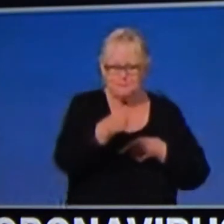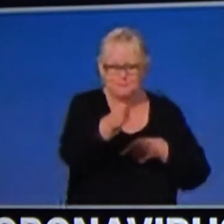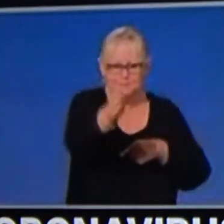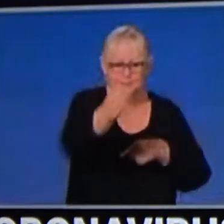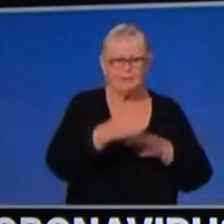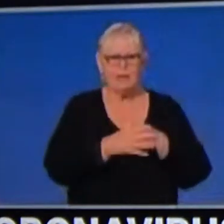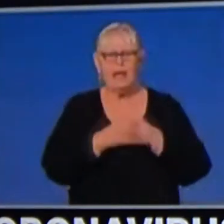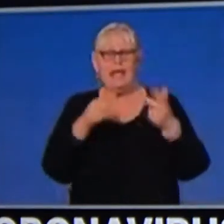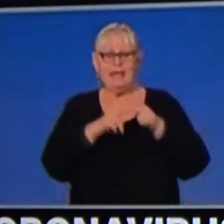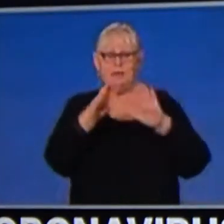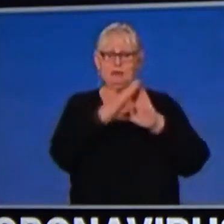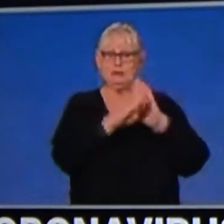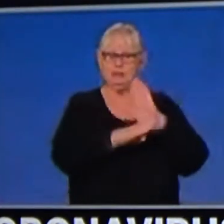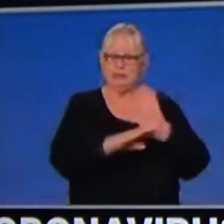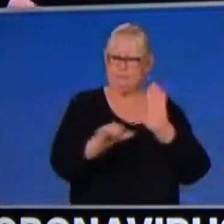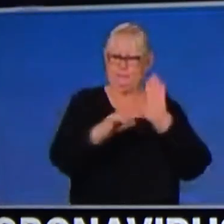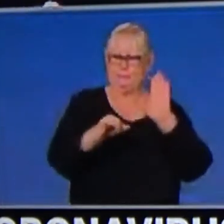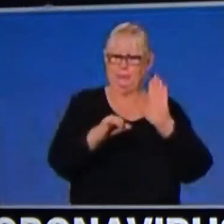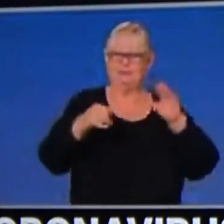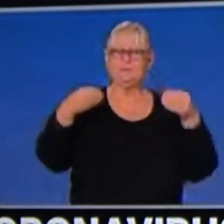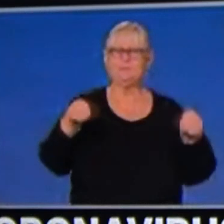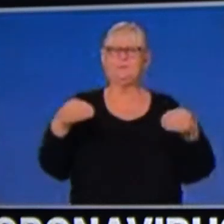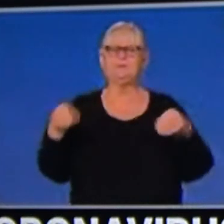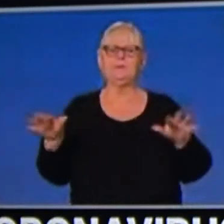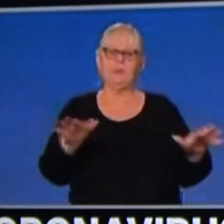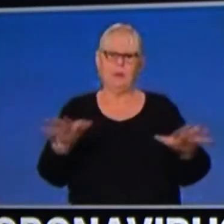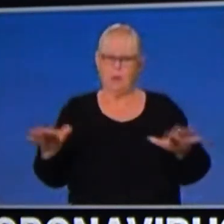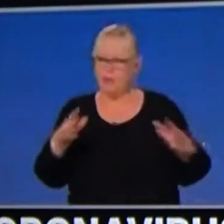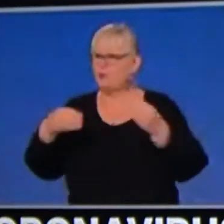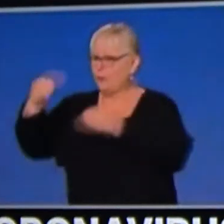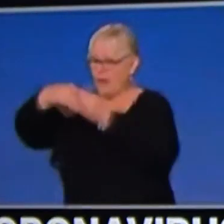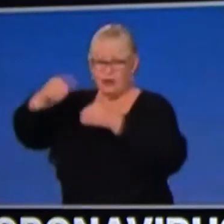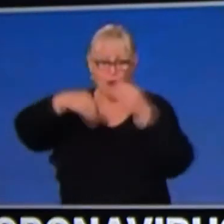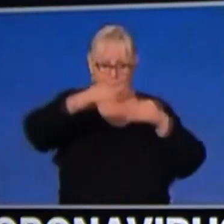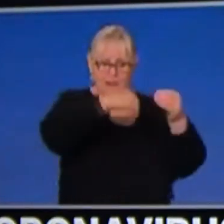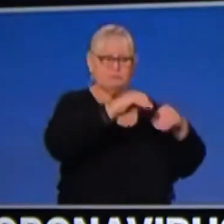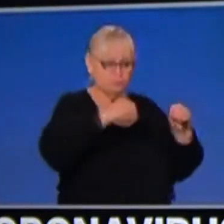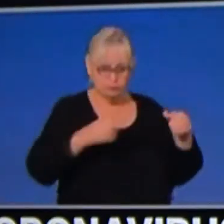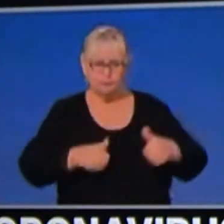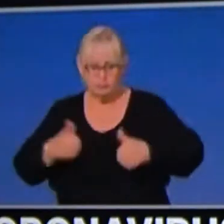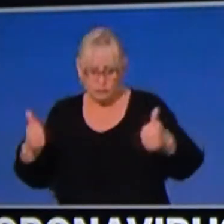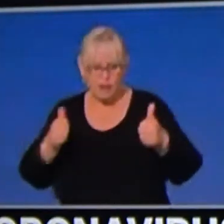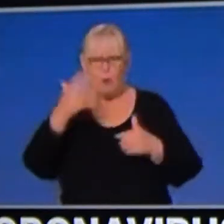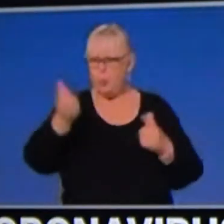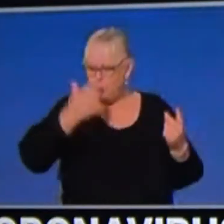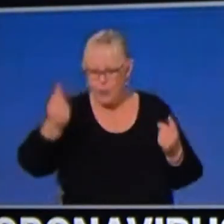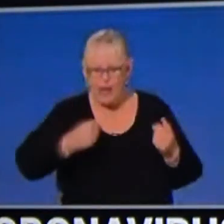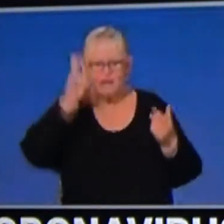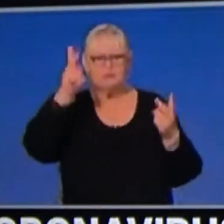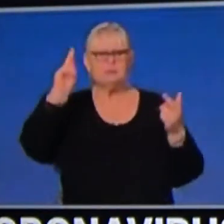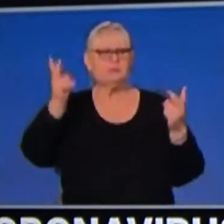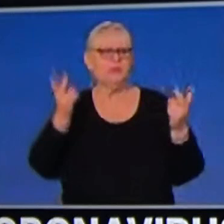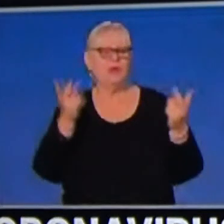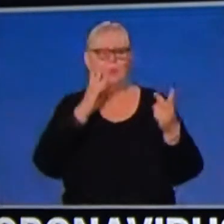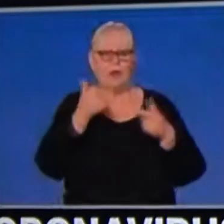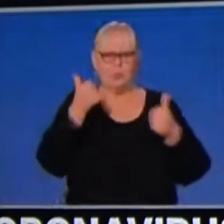eased, ideally, and for the economy to lift to a level of activity where people's wages and incomes can be supported again, where they can get